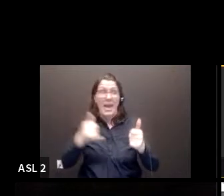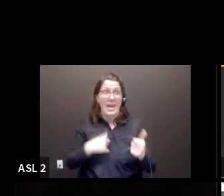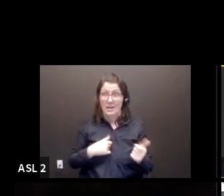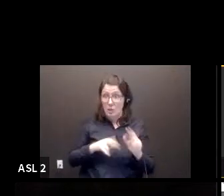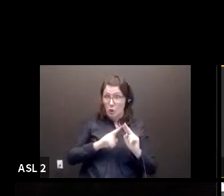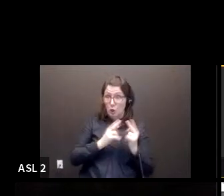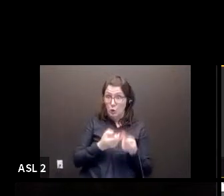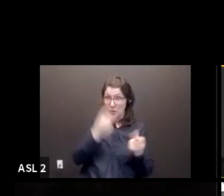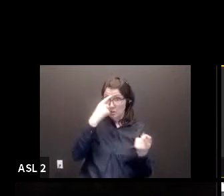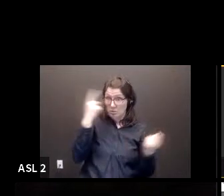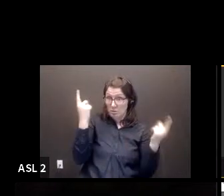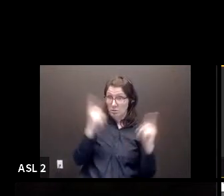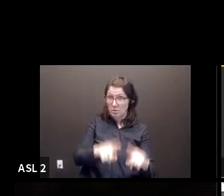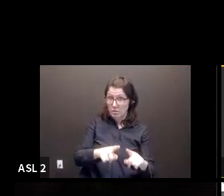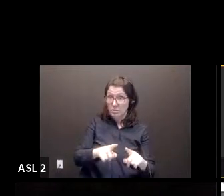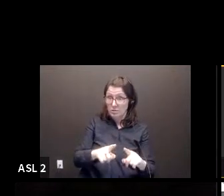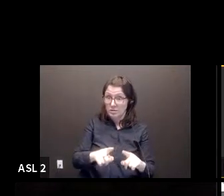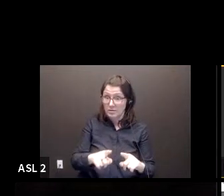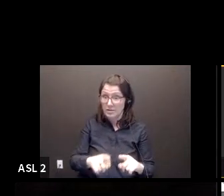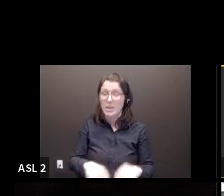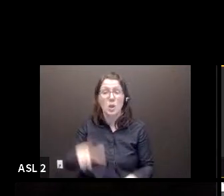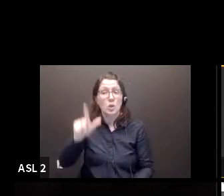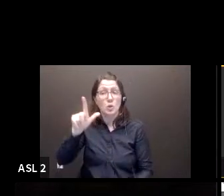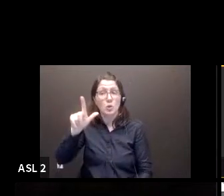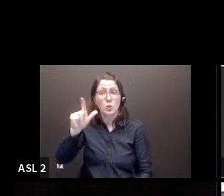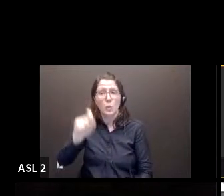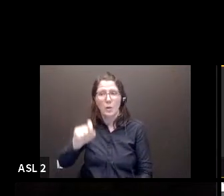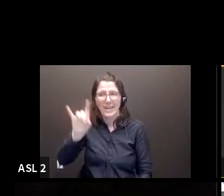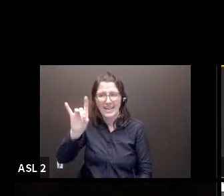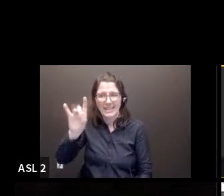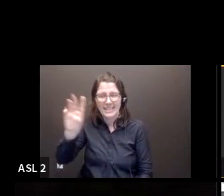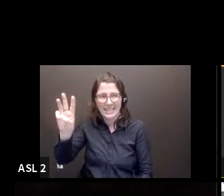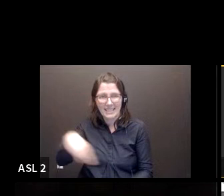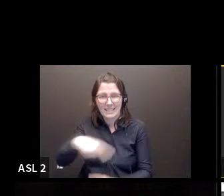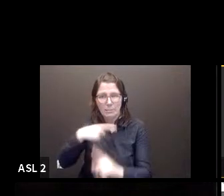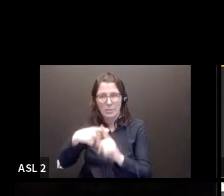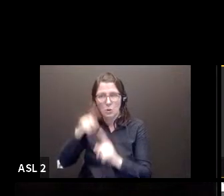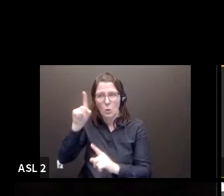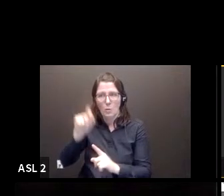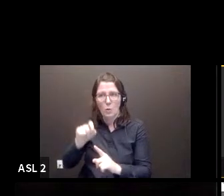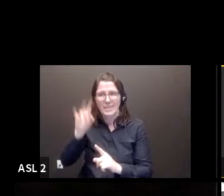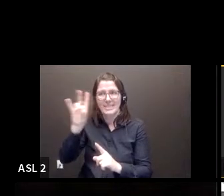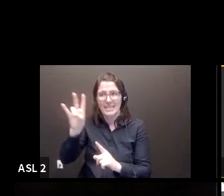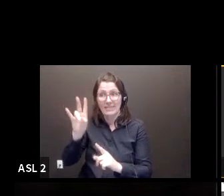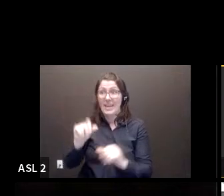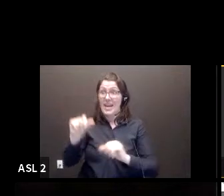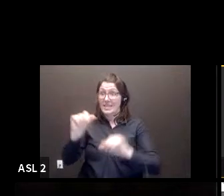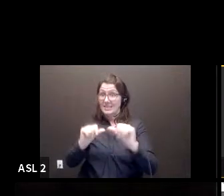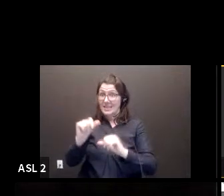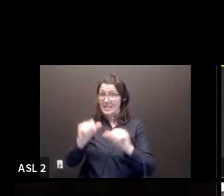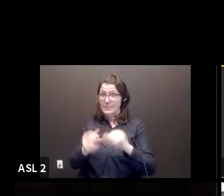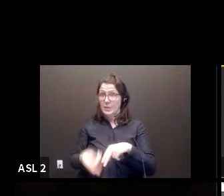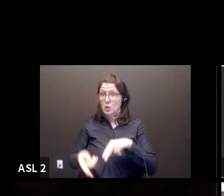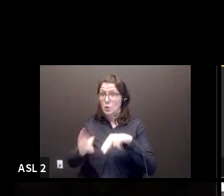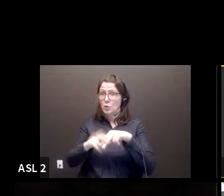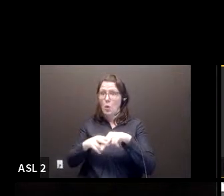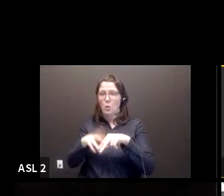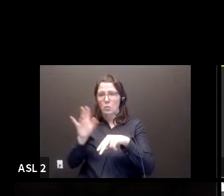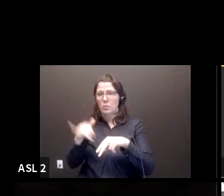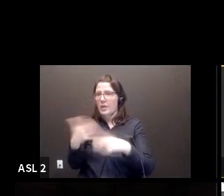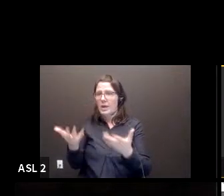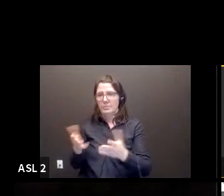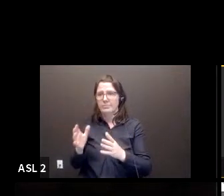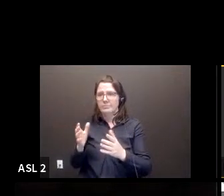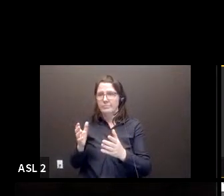all of what our 2.86 and 1.7 um assessment growth would would take anything that we've looked to